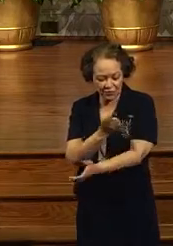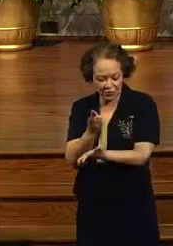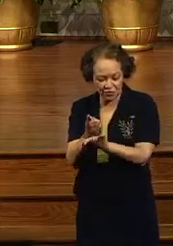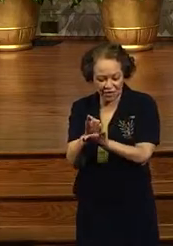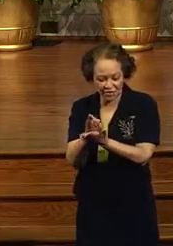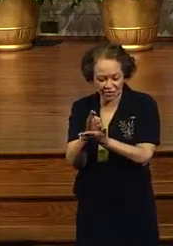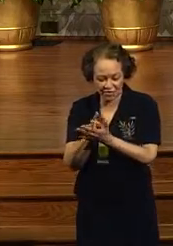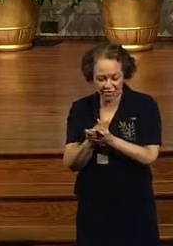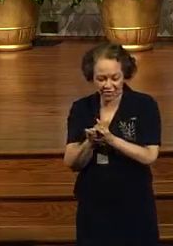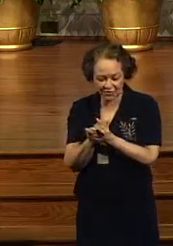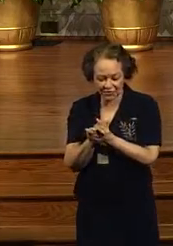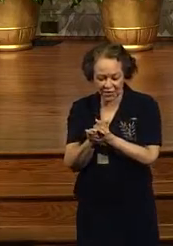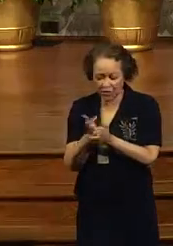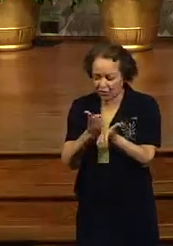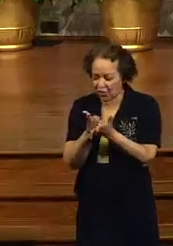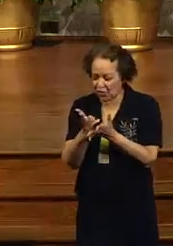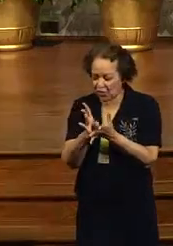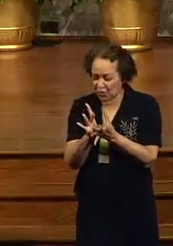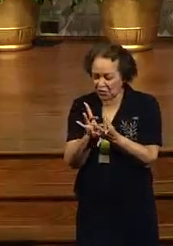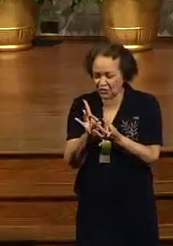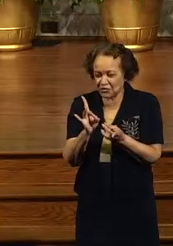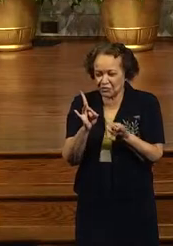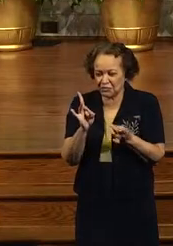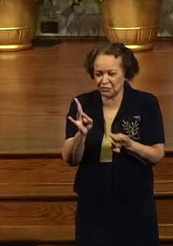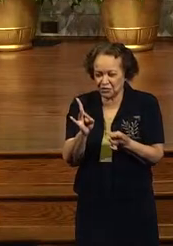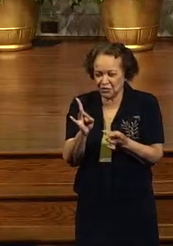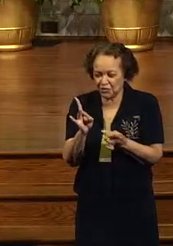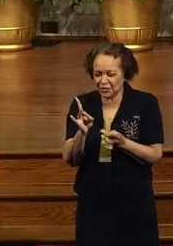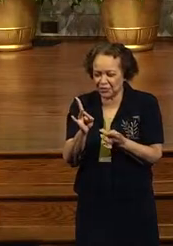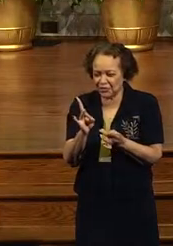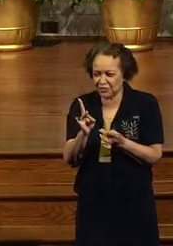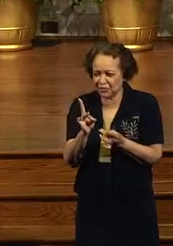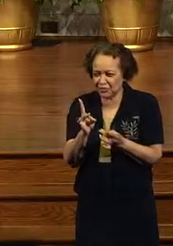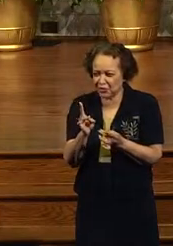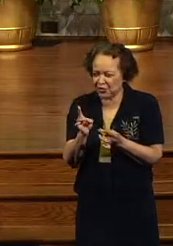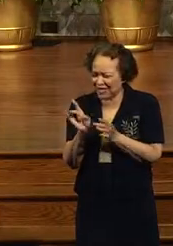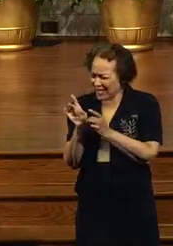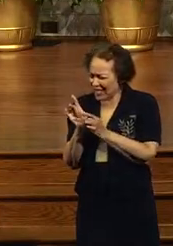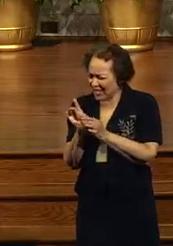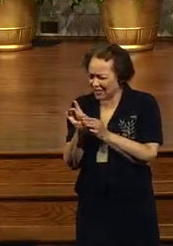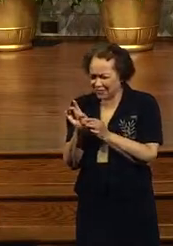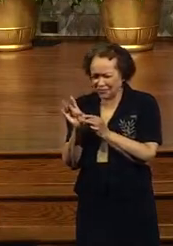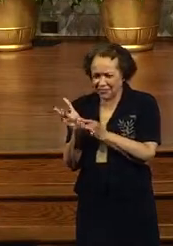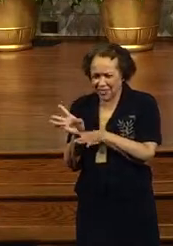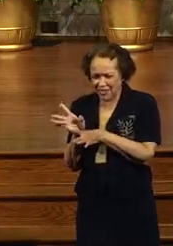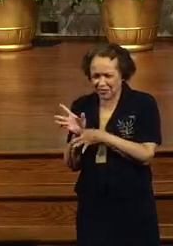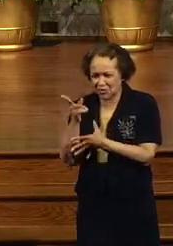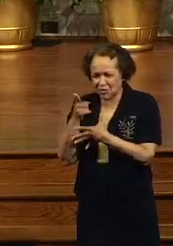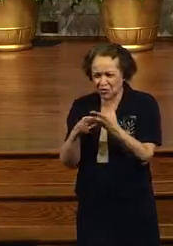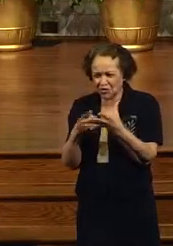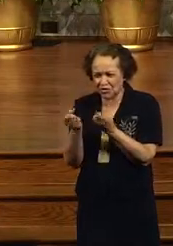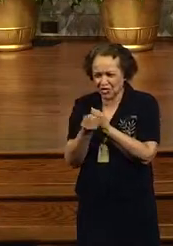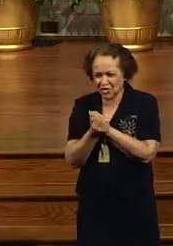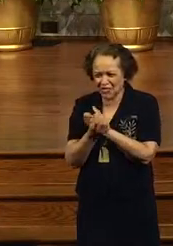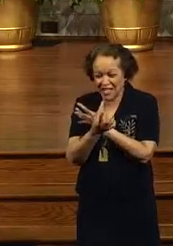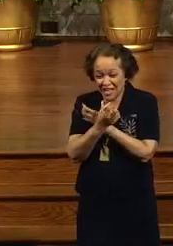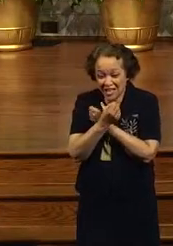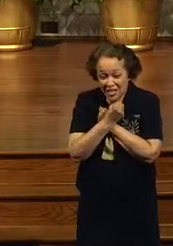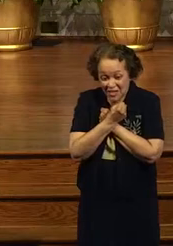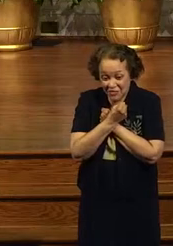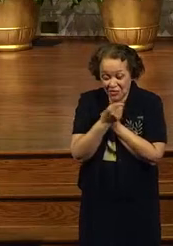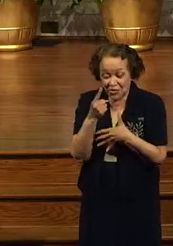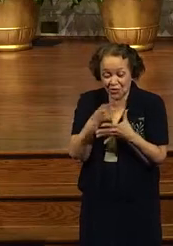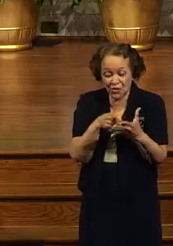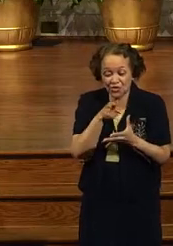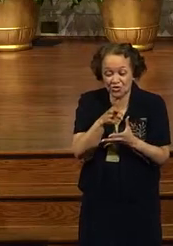convict you, and it will make you hate what you love and love what you once hated.